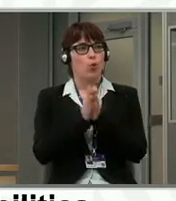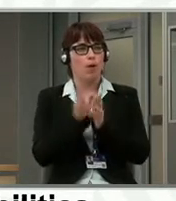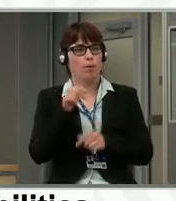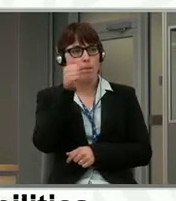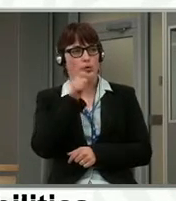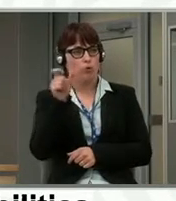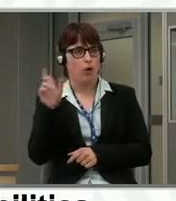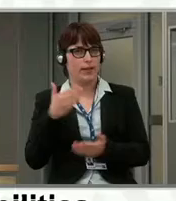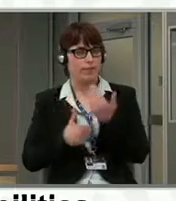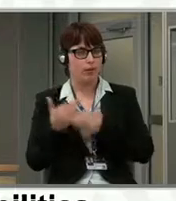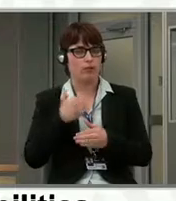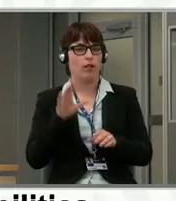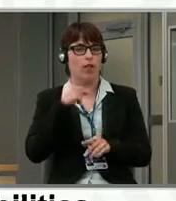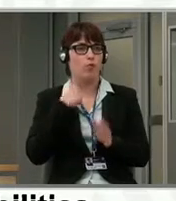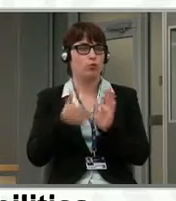situation.